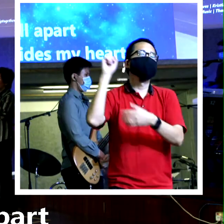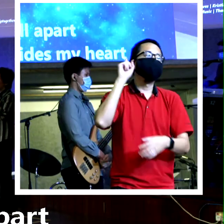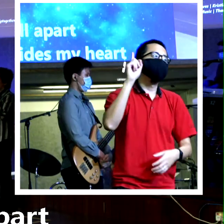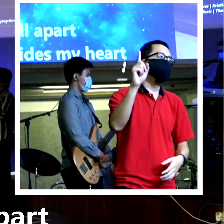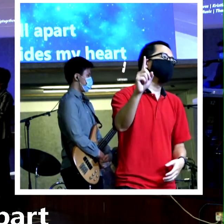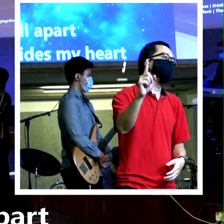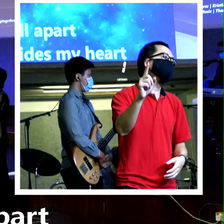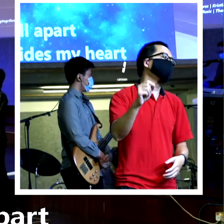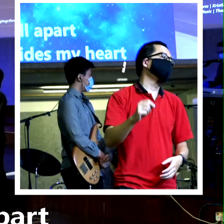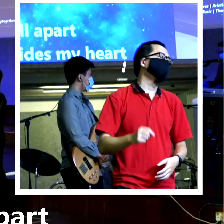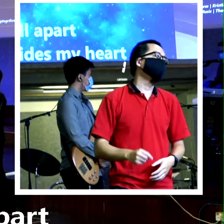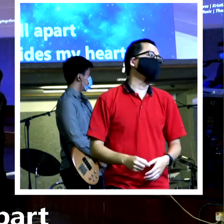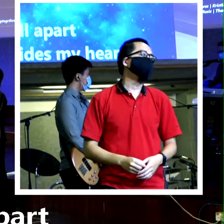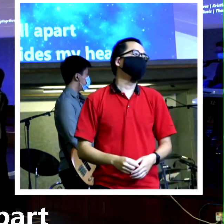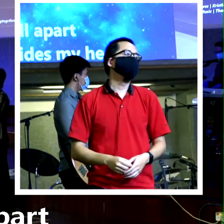You're the one